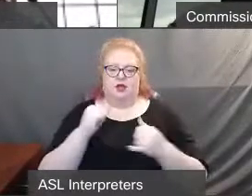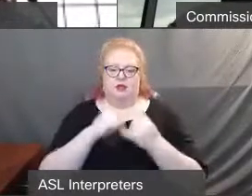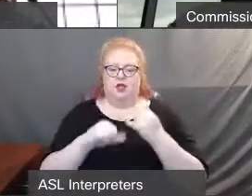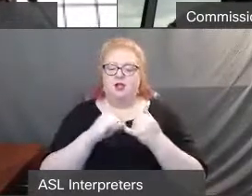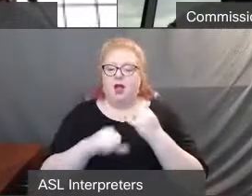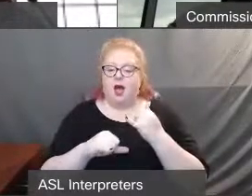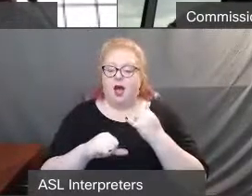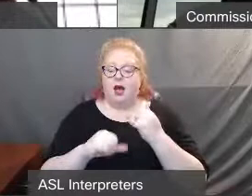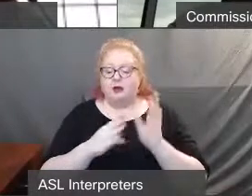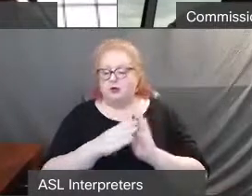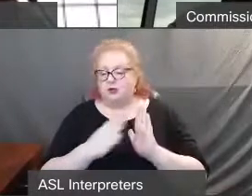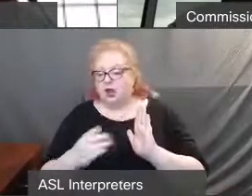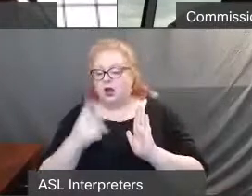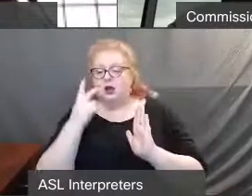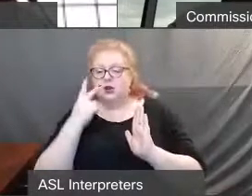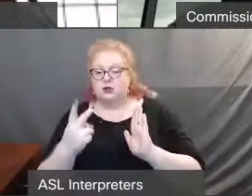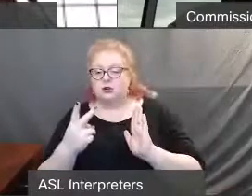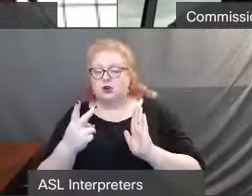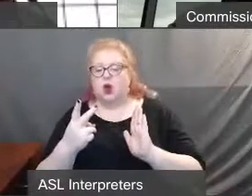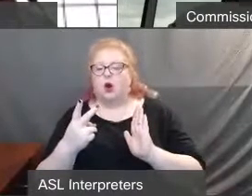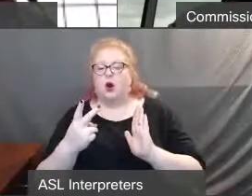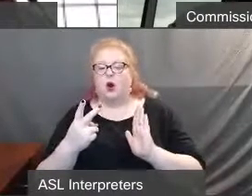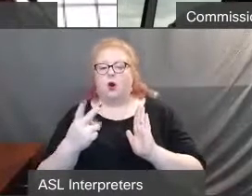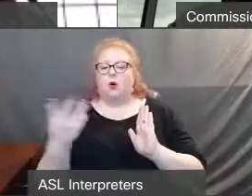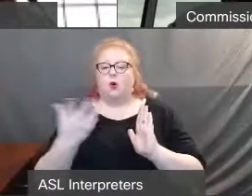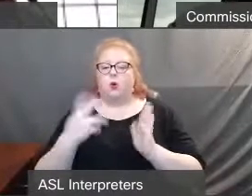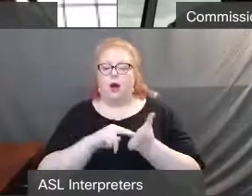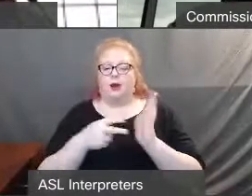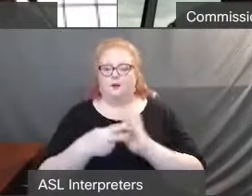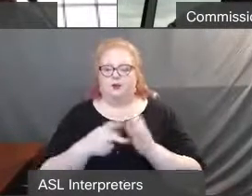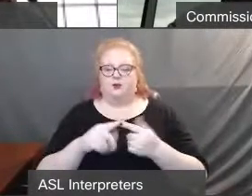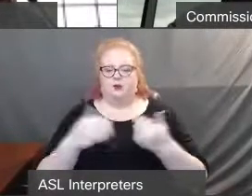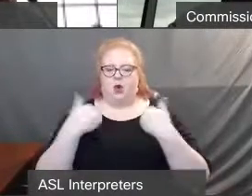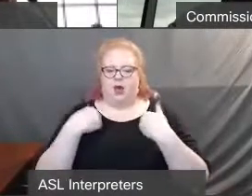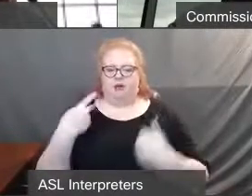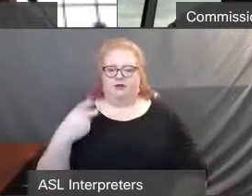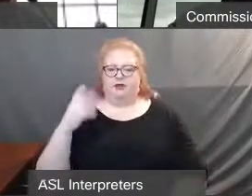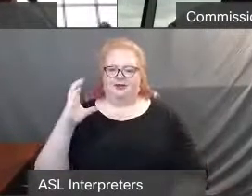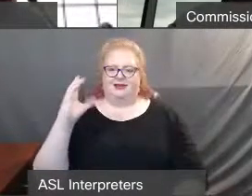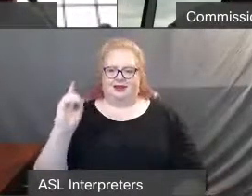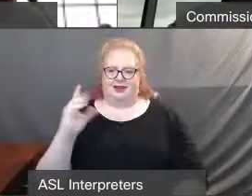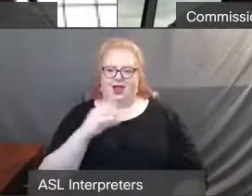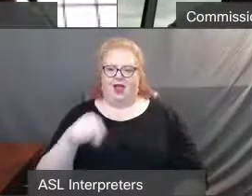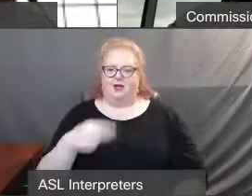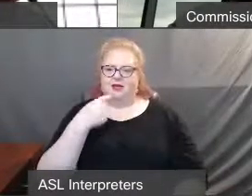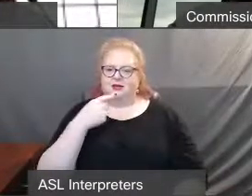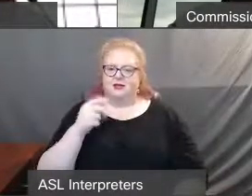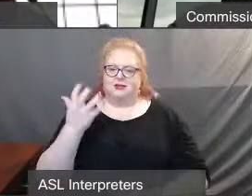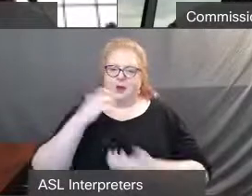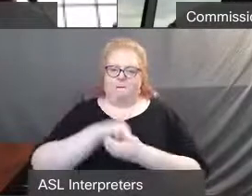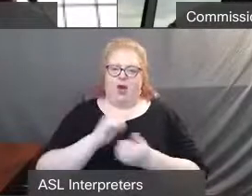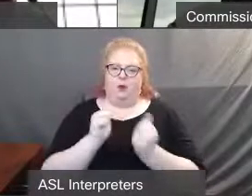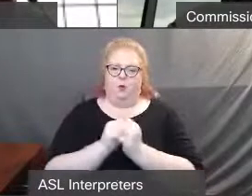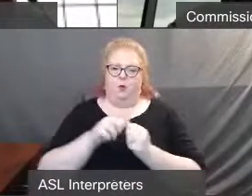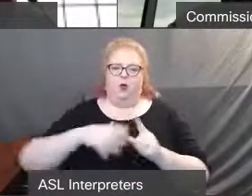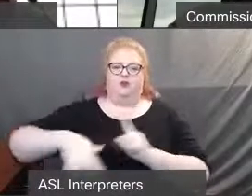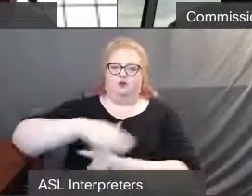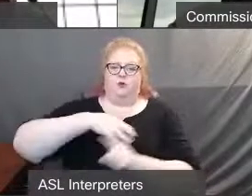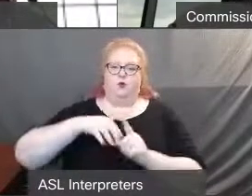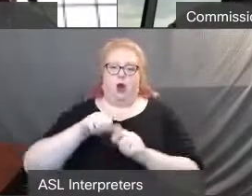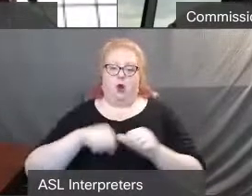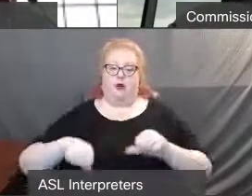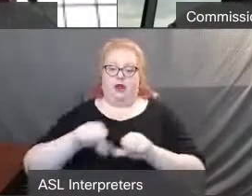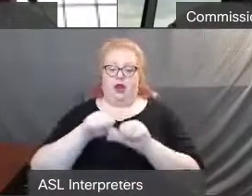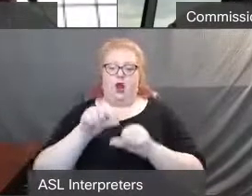it shows what it costs or what it means to have a PCD. And it says, are they compatible with the surrounding area?